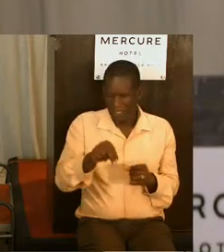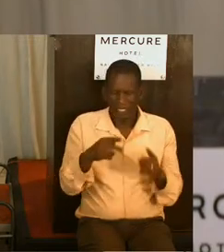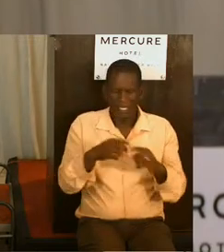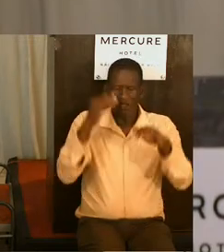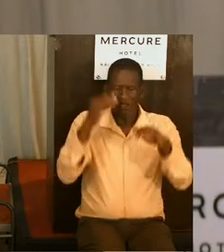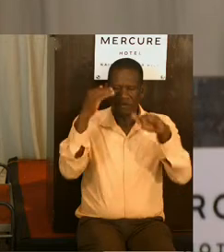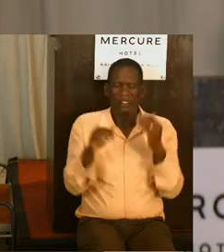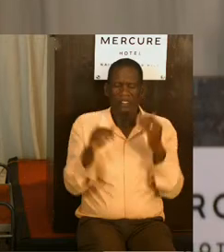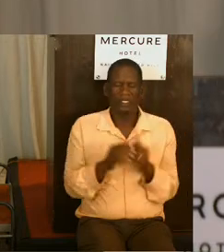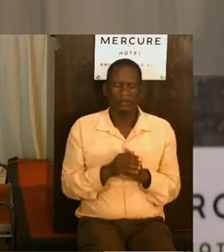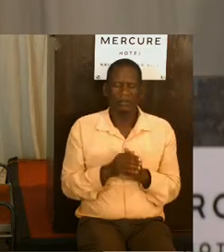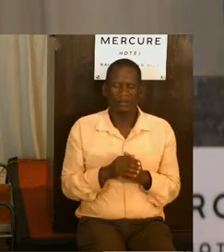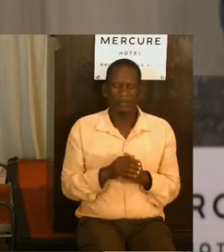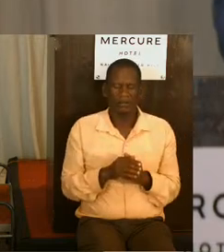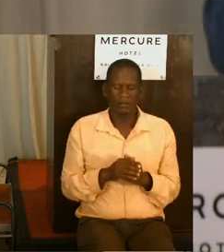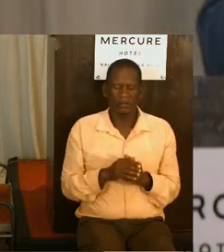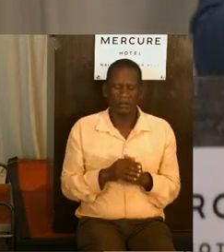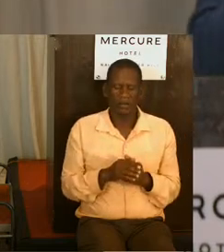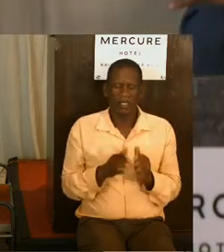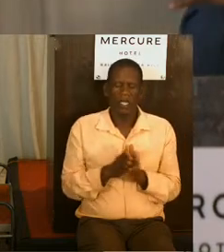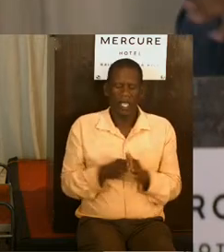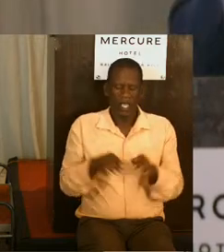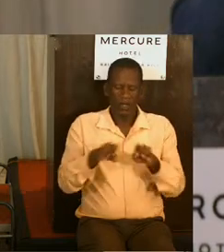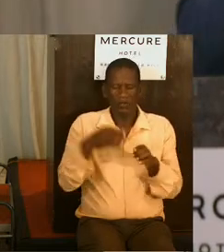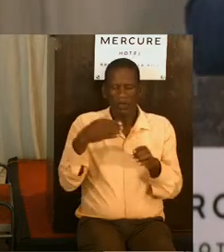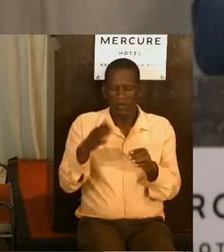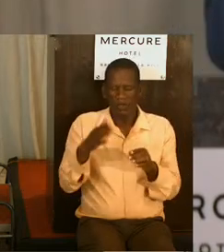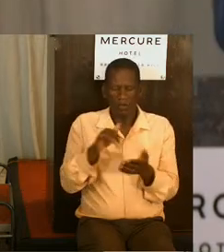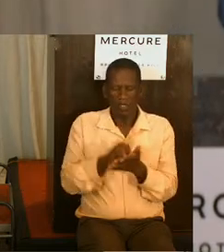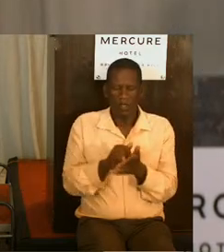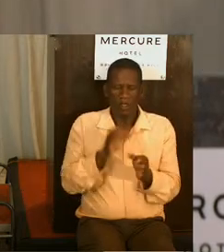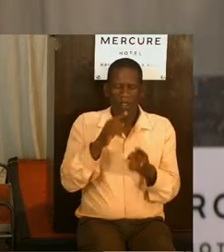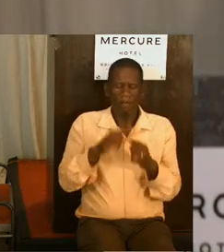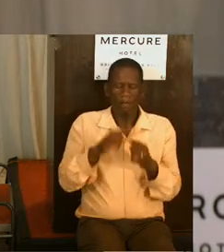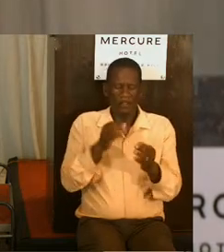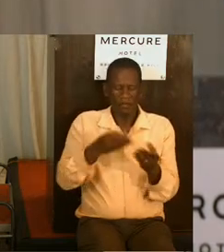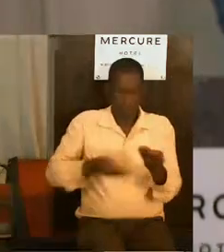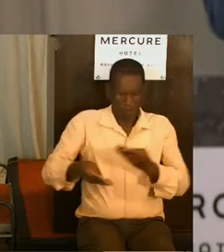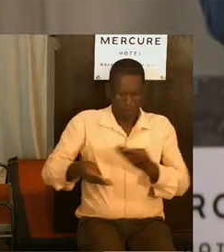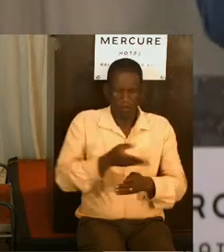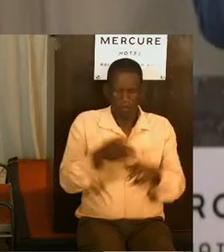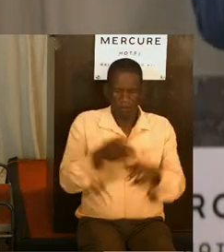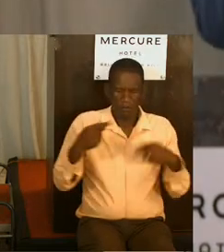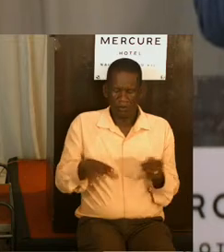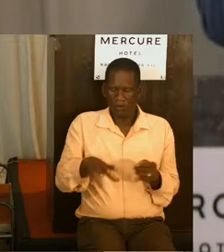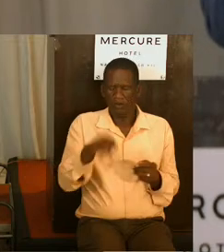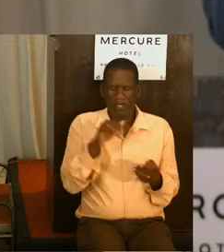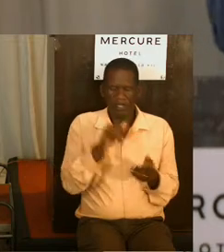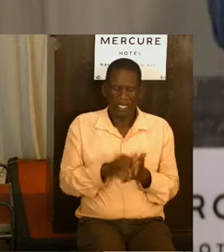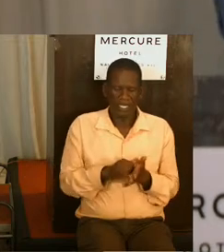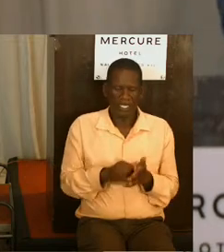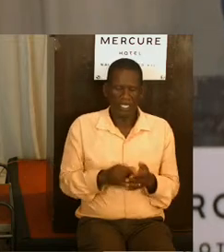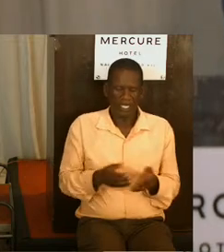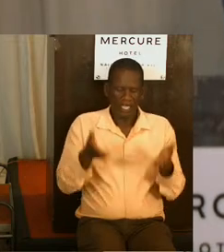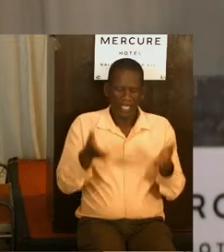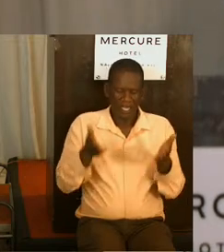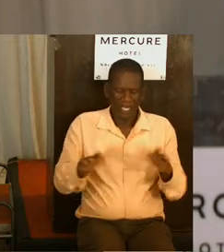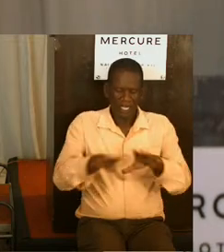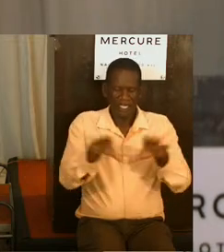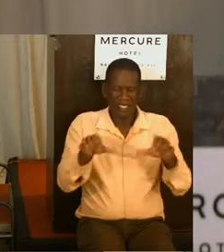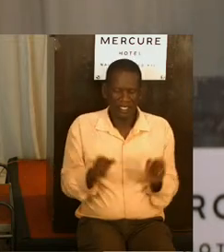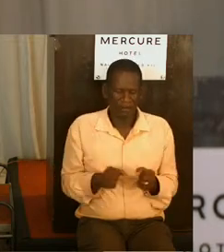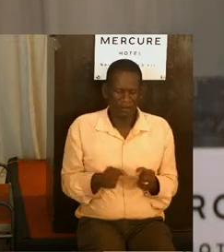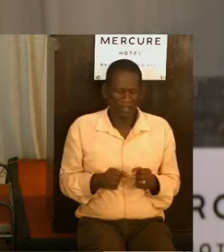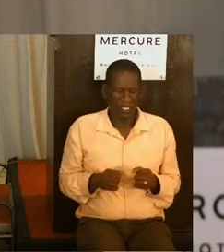the university and even outside of that but if you interact with those people you'll find that the current system